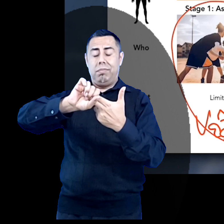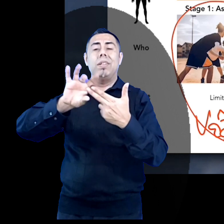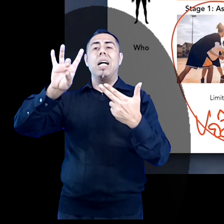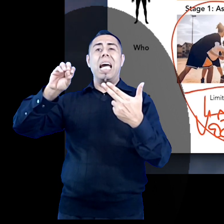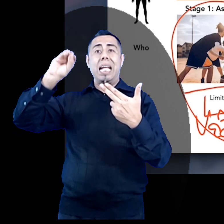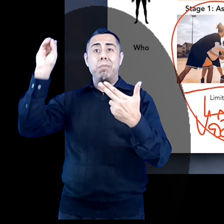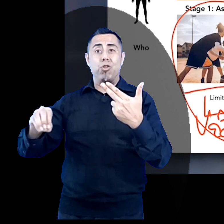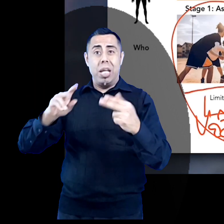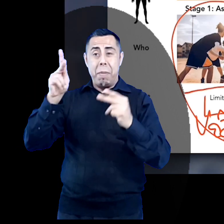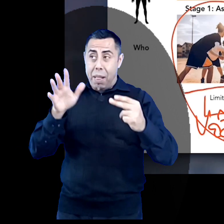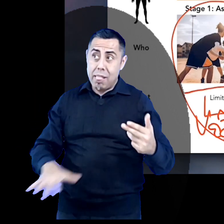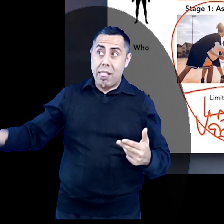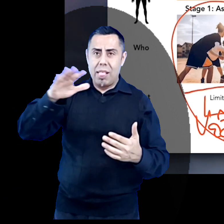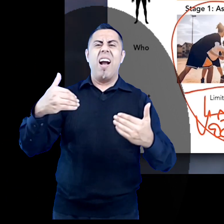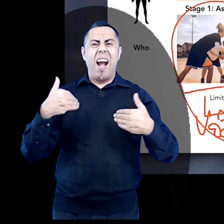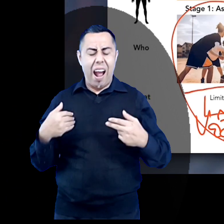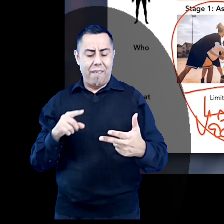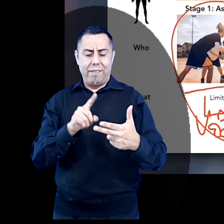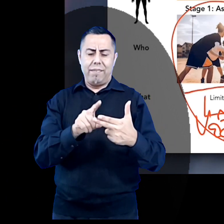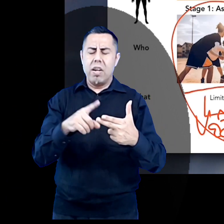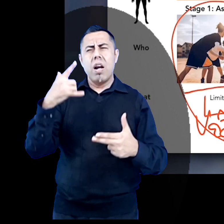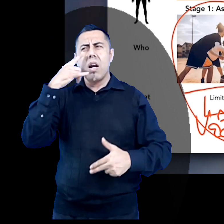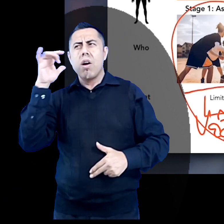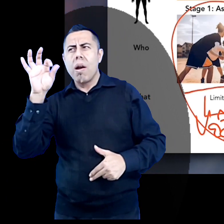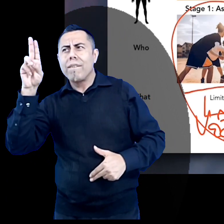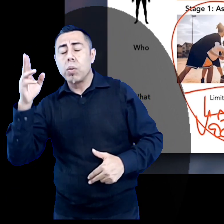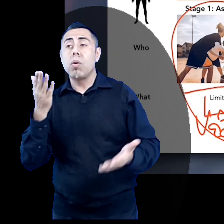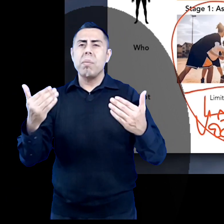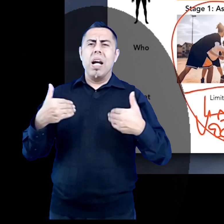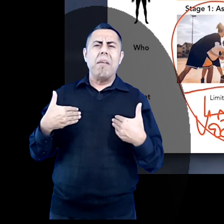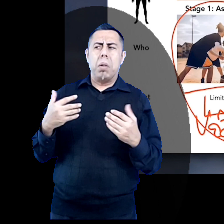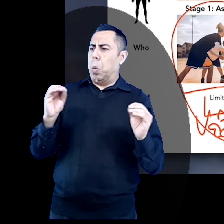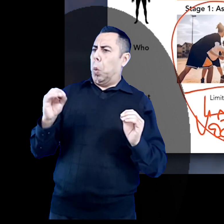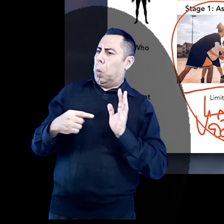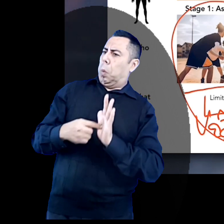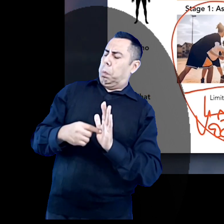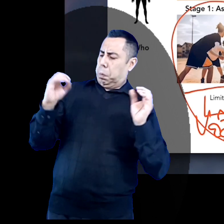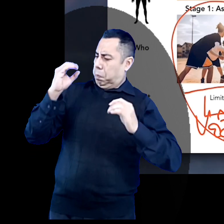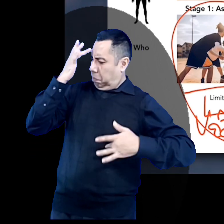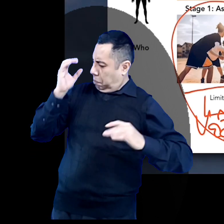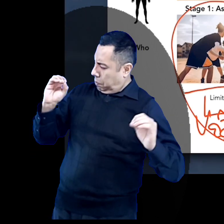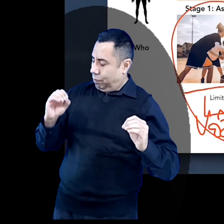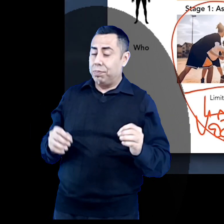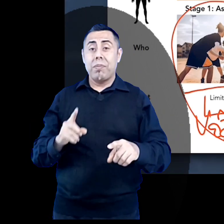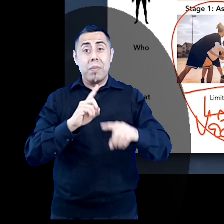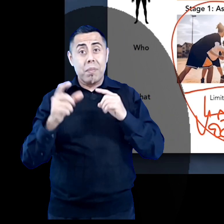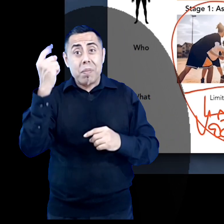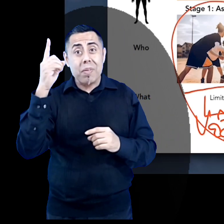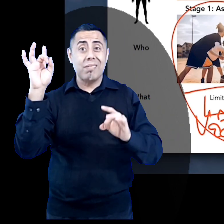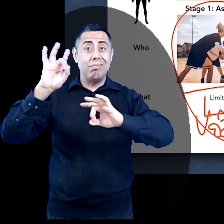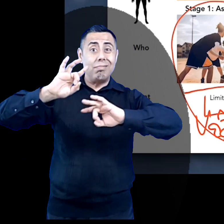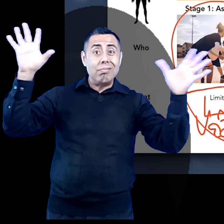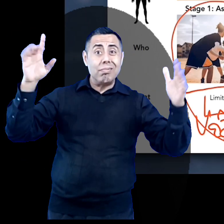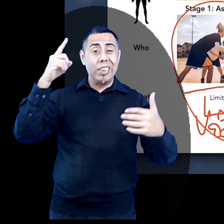in this bucket of flu-like symptoms or asymptomatic. But the terror for our